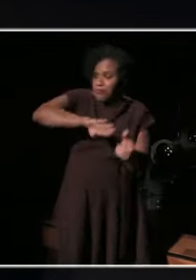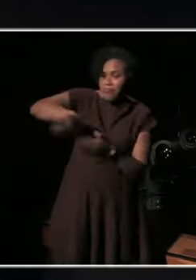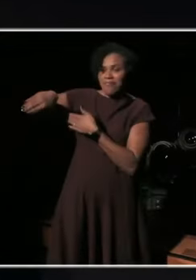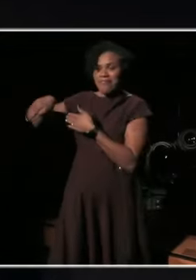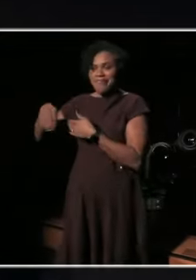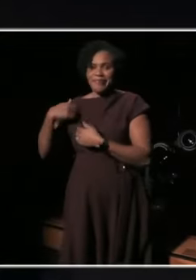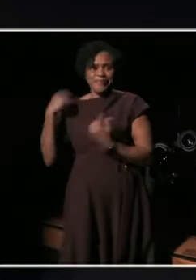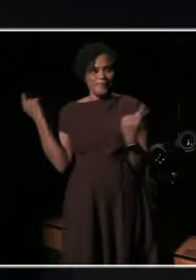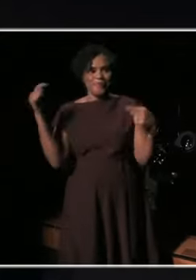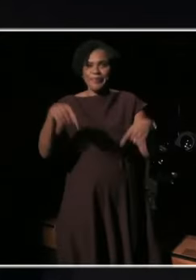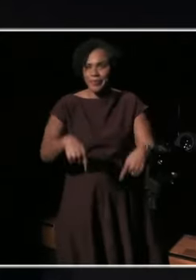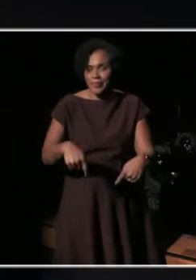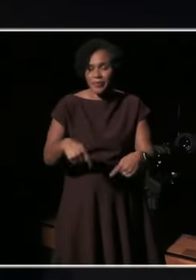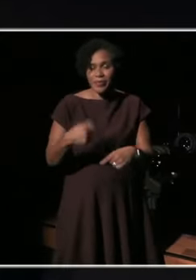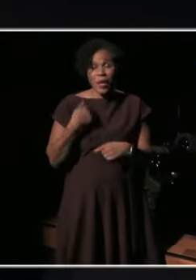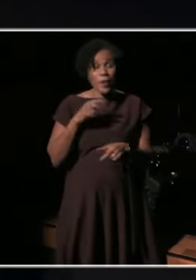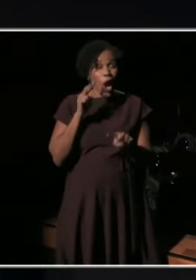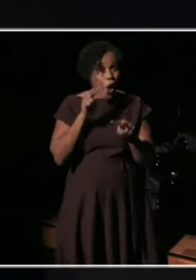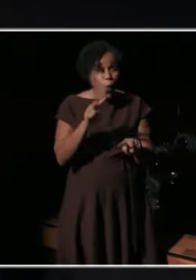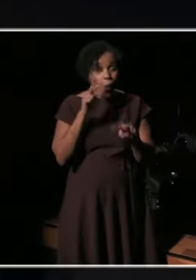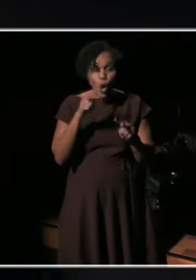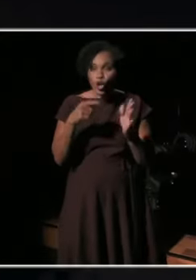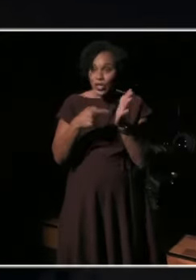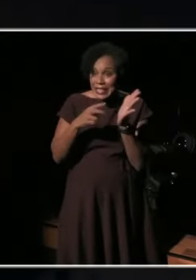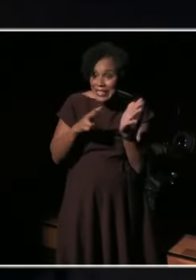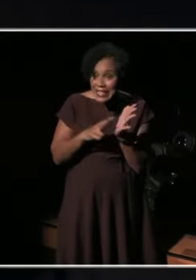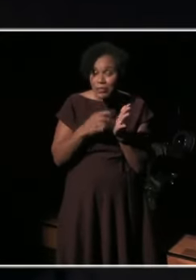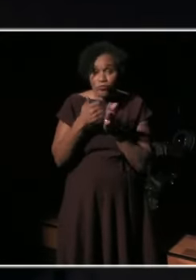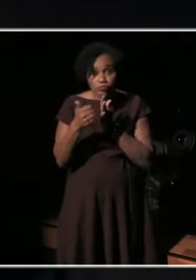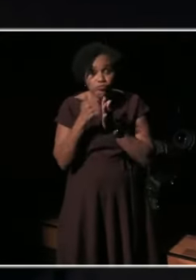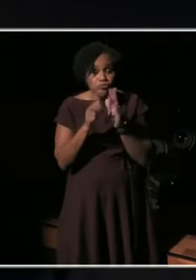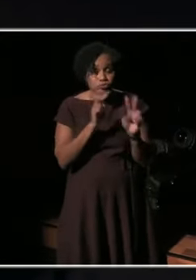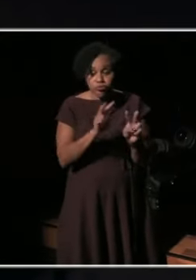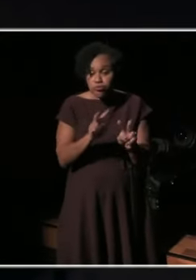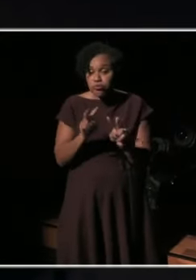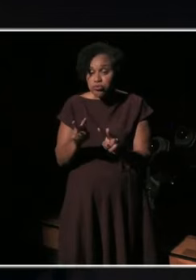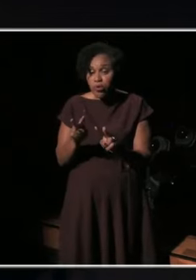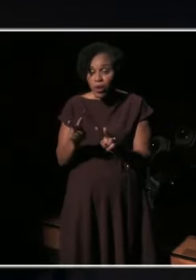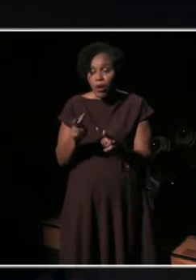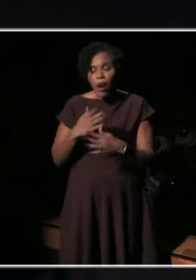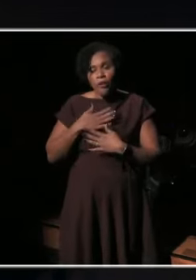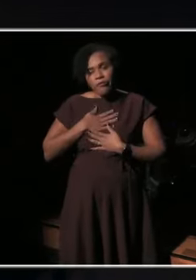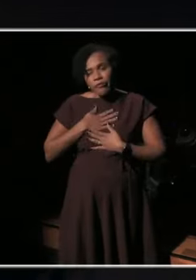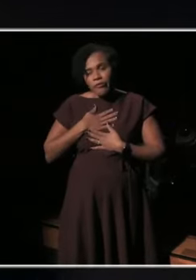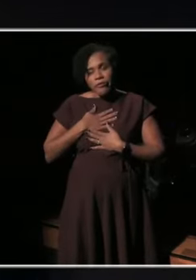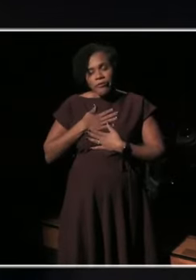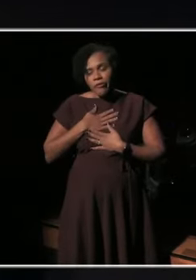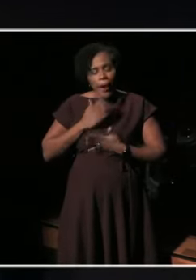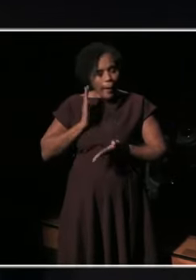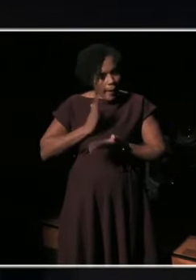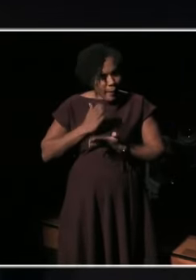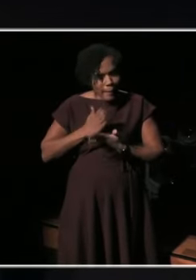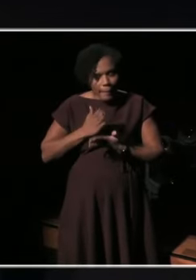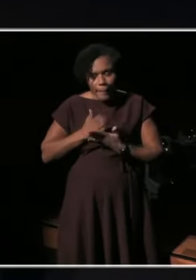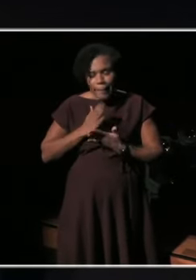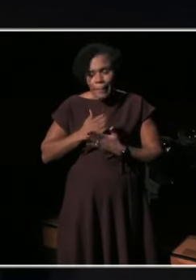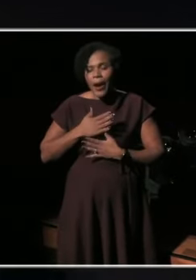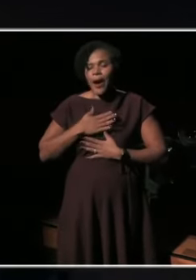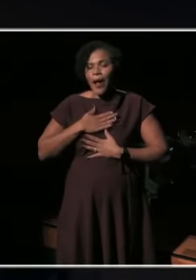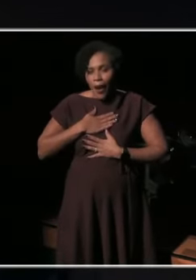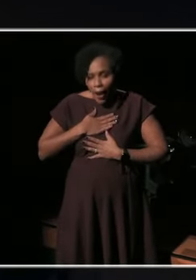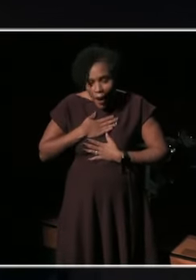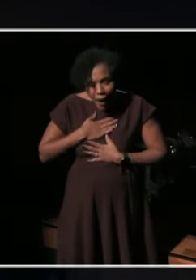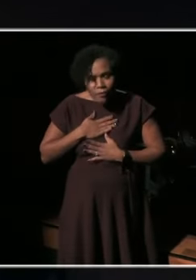I watch TV and oh my god, do I love a